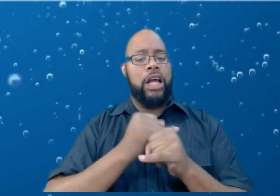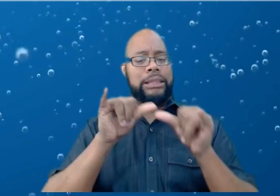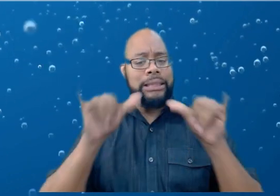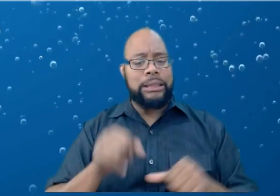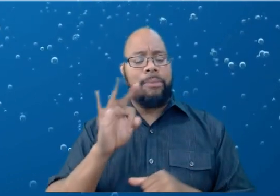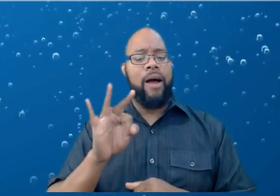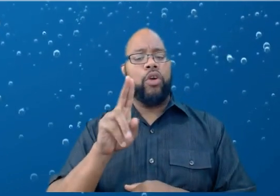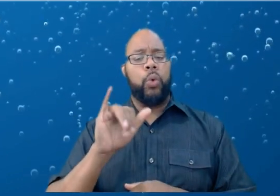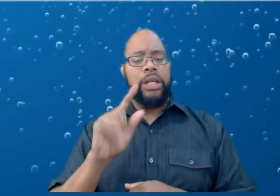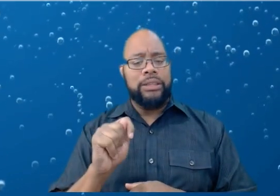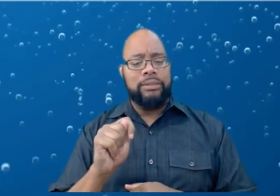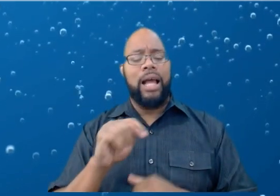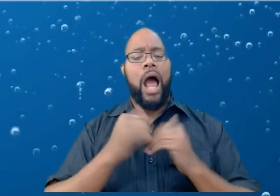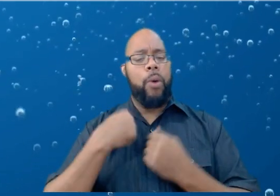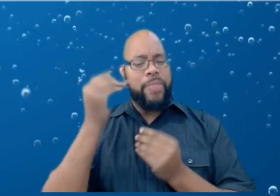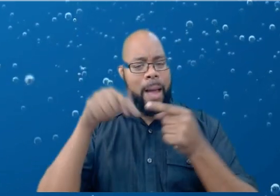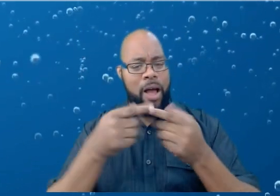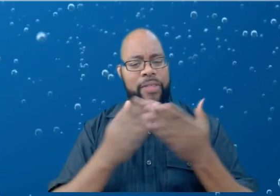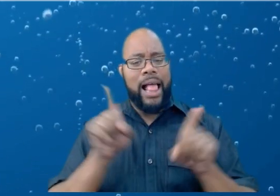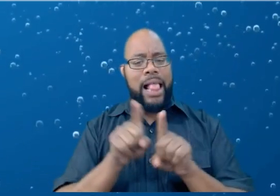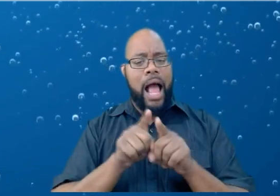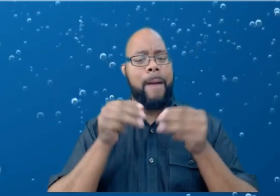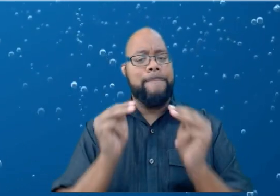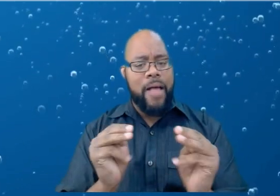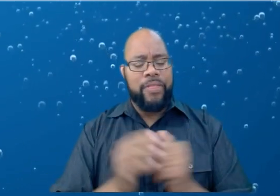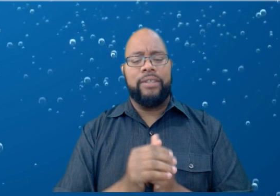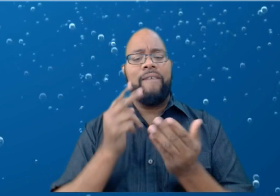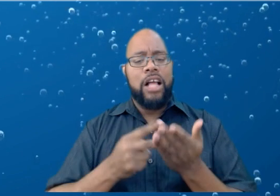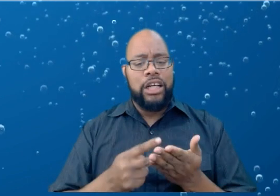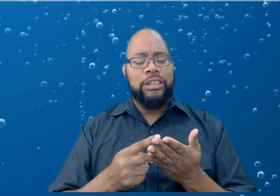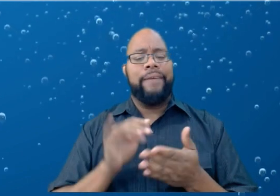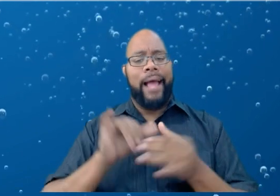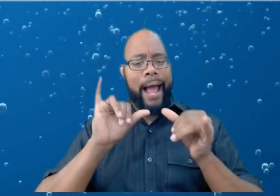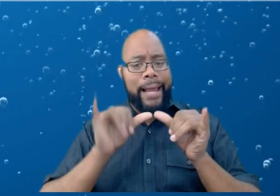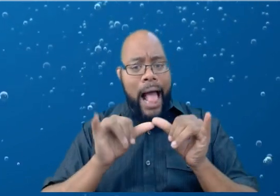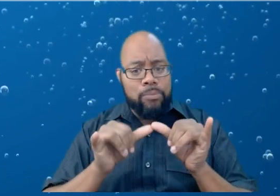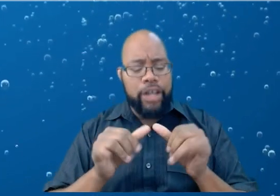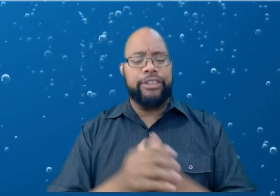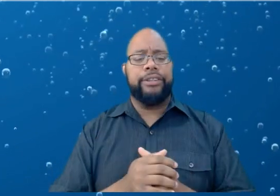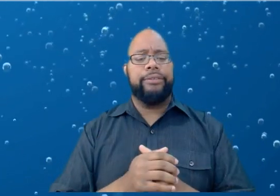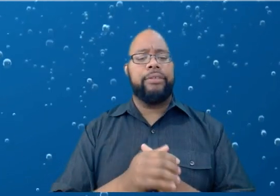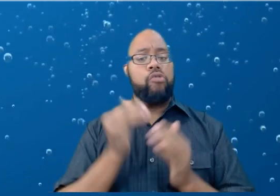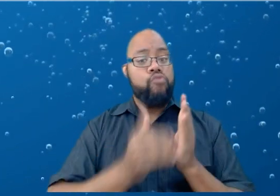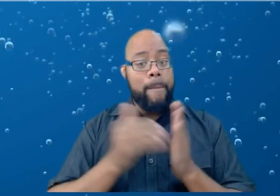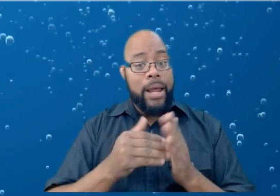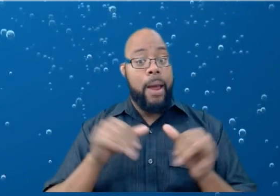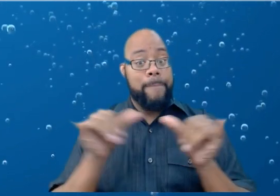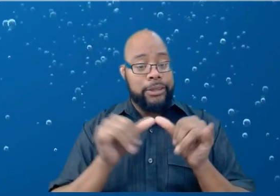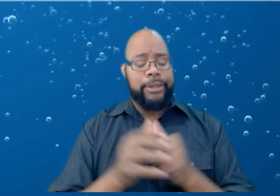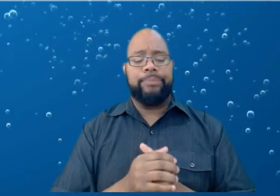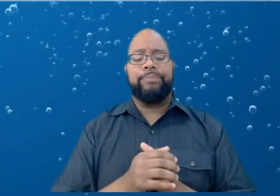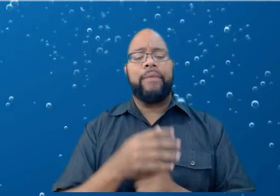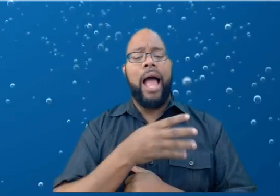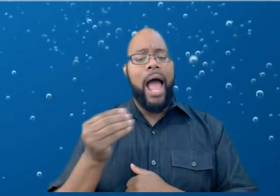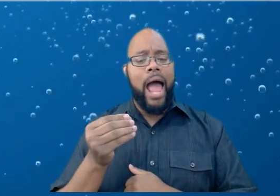the international system of units. How do we think about things like method validation? So our calibration, our repeatability